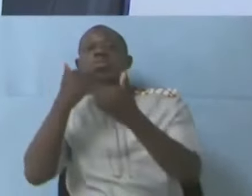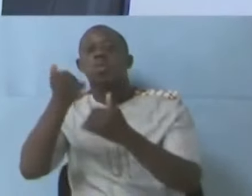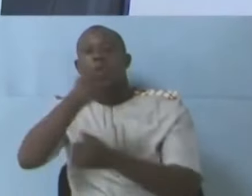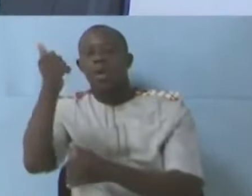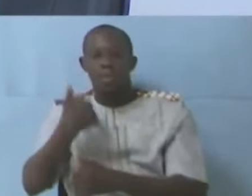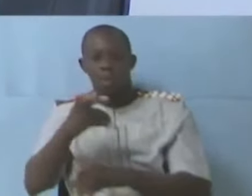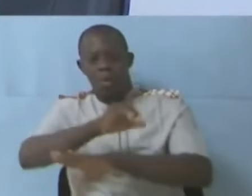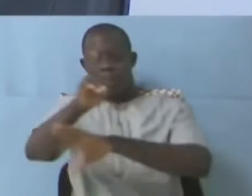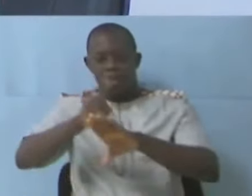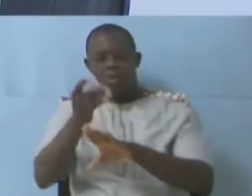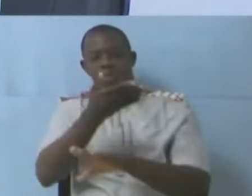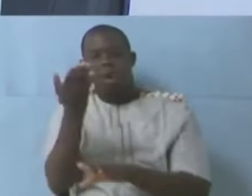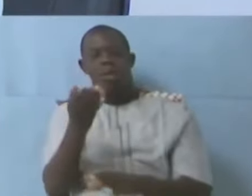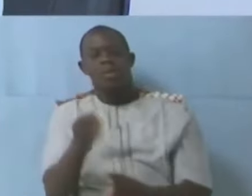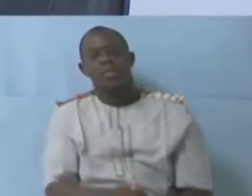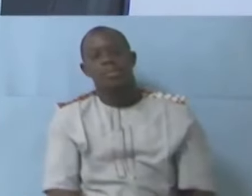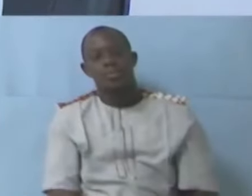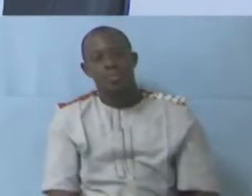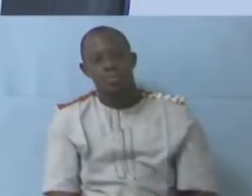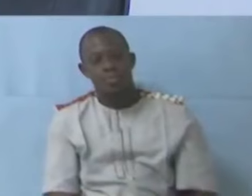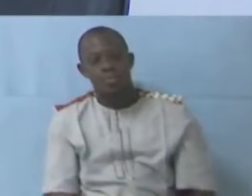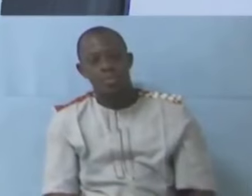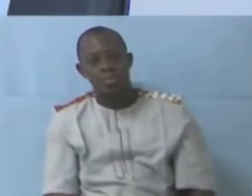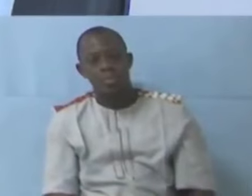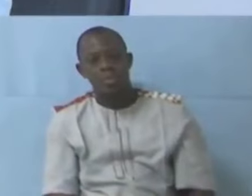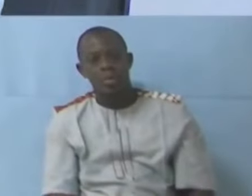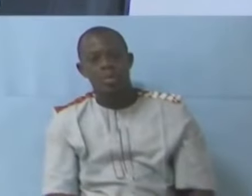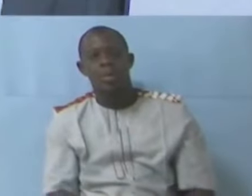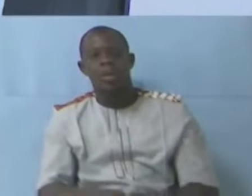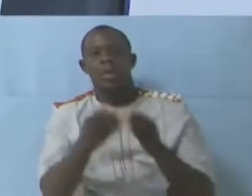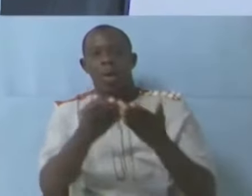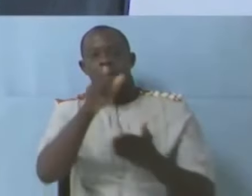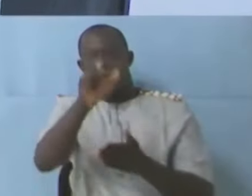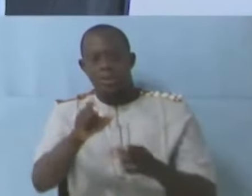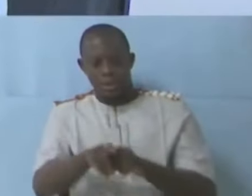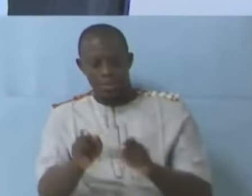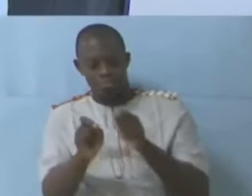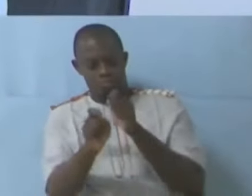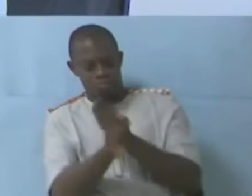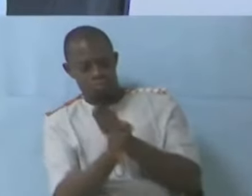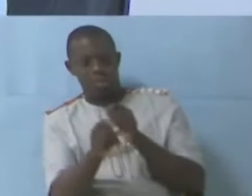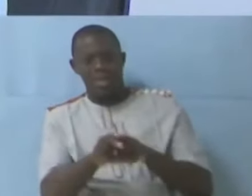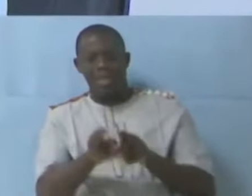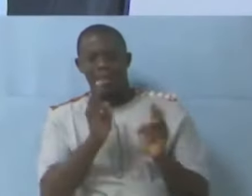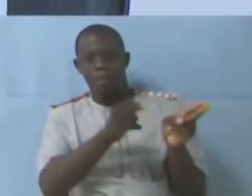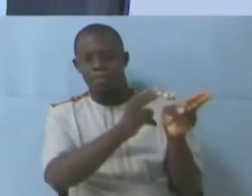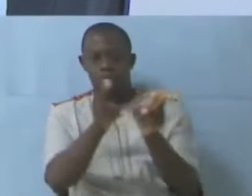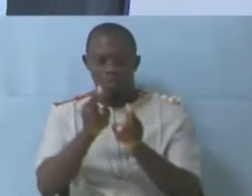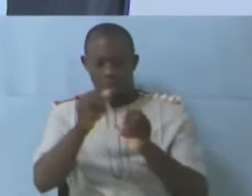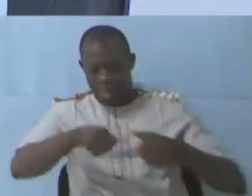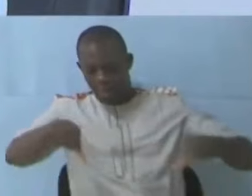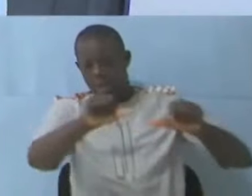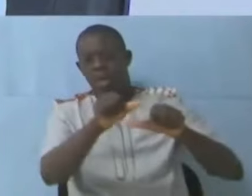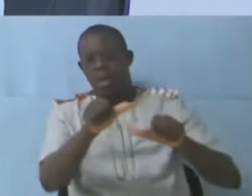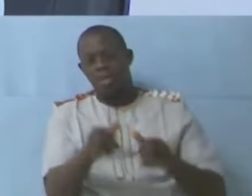were. So kuku silaton start to fire around that end. That's the time he turned to fire around the end